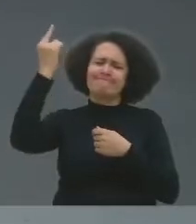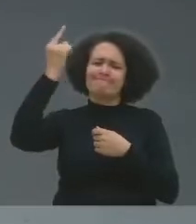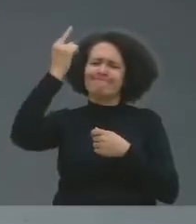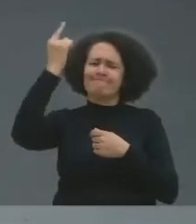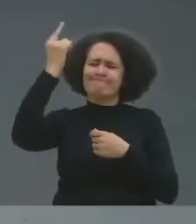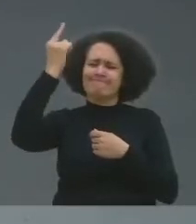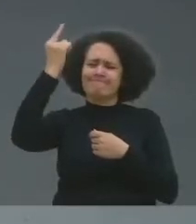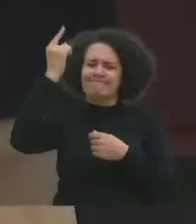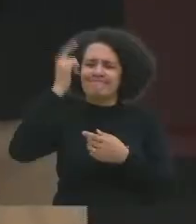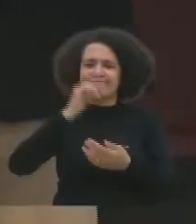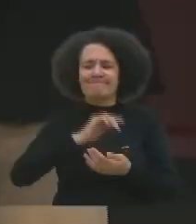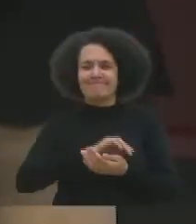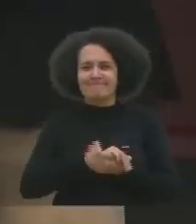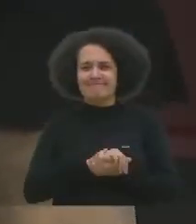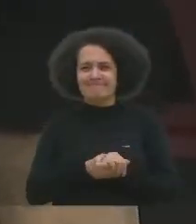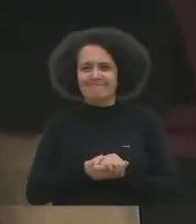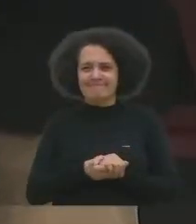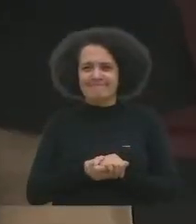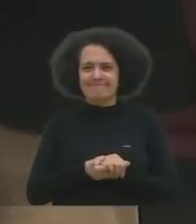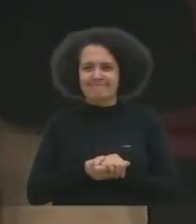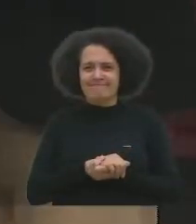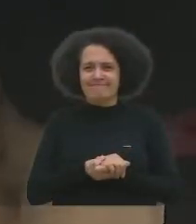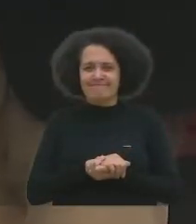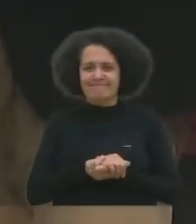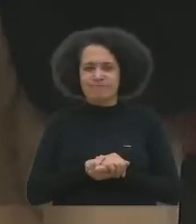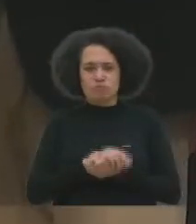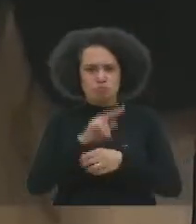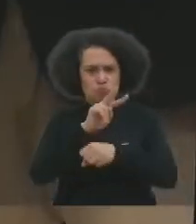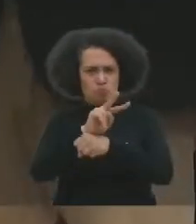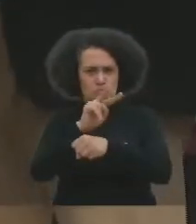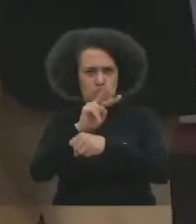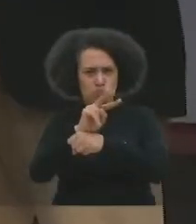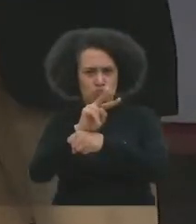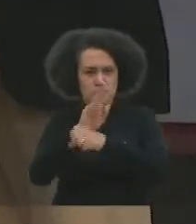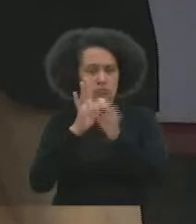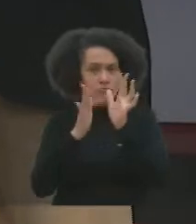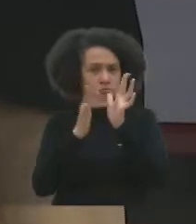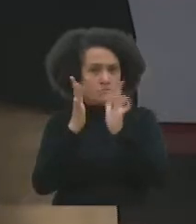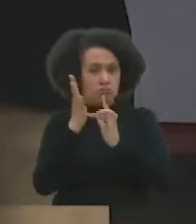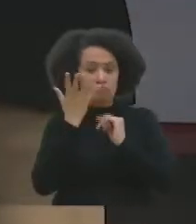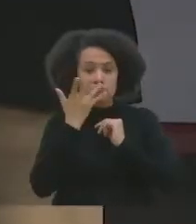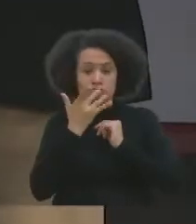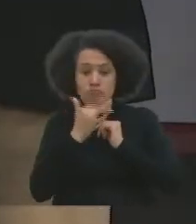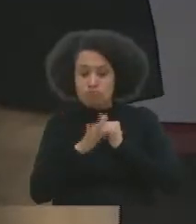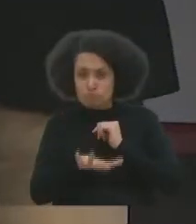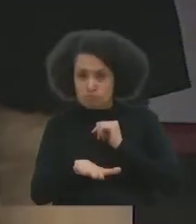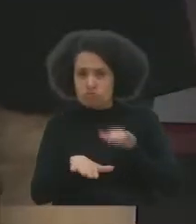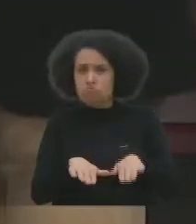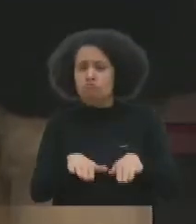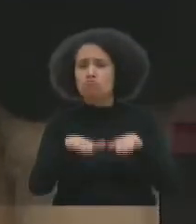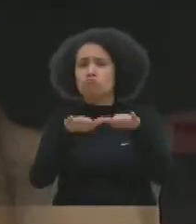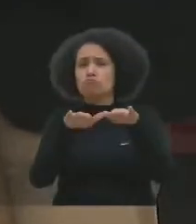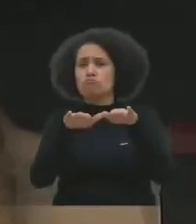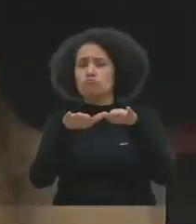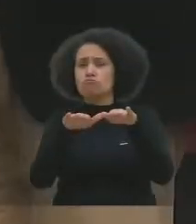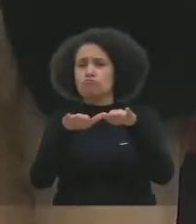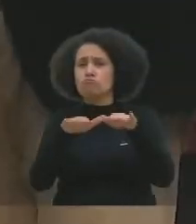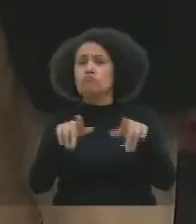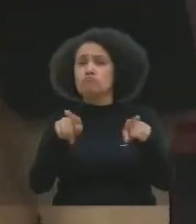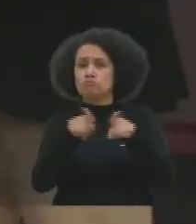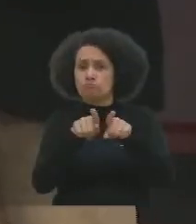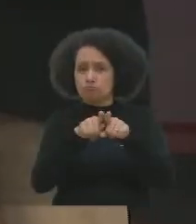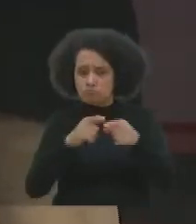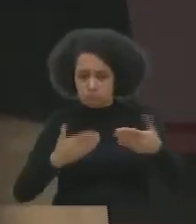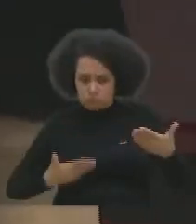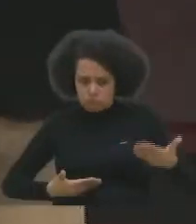They protected Jesus in his infancy. Eles protegem Jesus durante a sua infância. They served him in the desert. Eles o servem